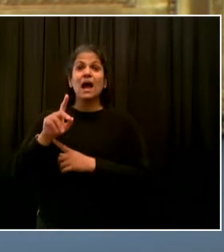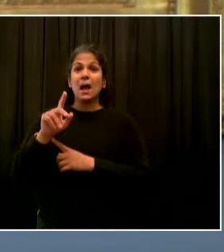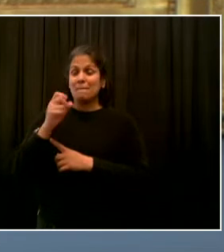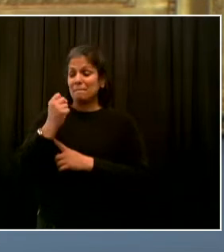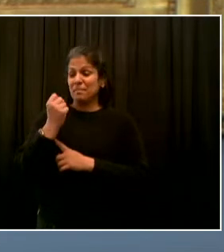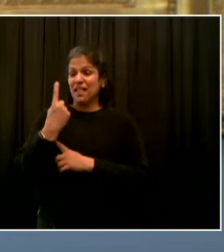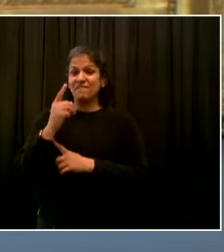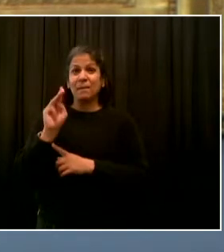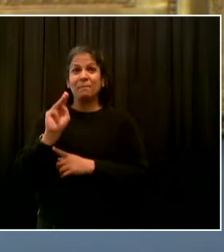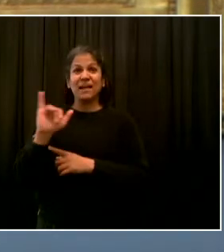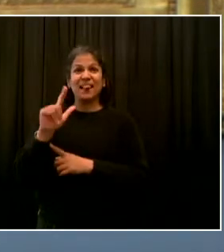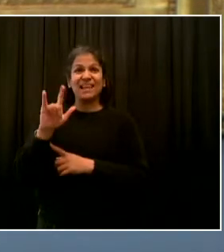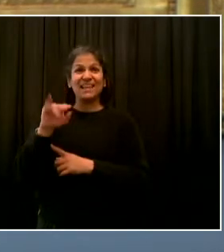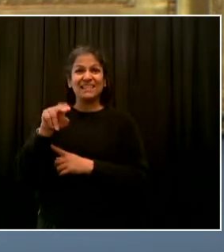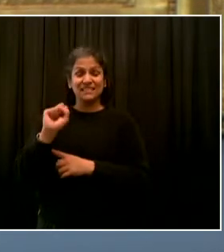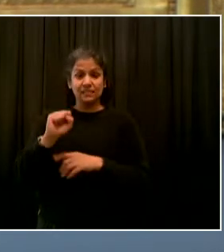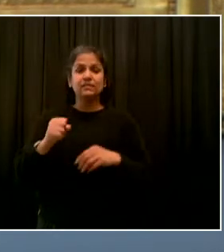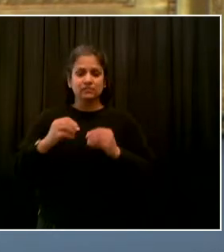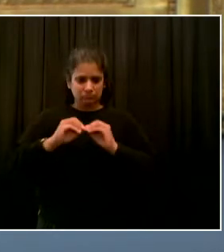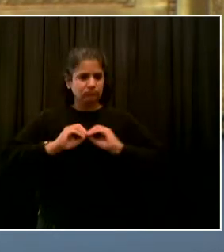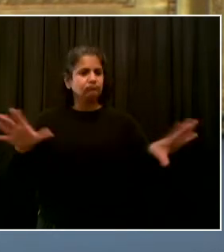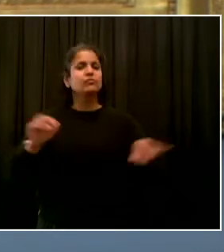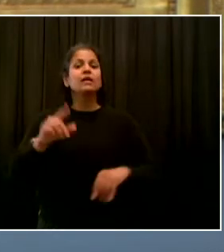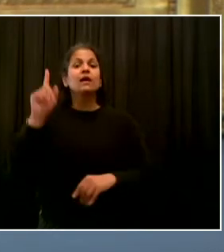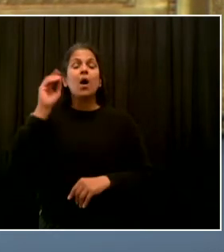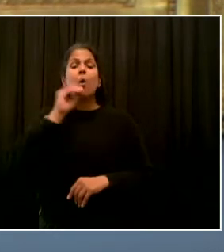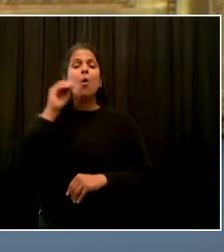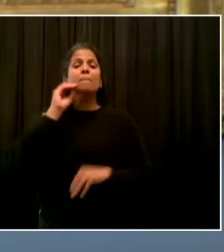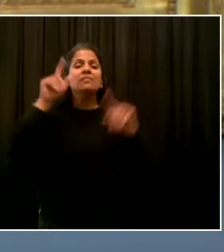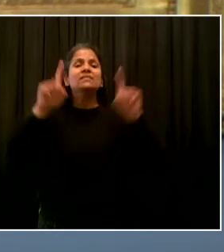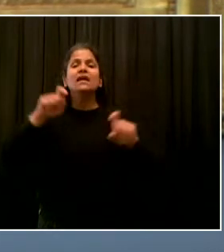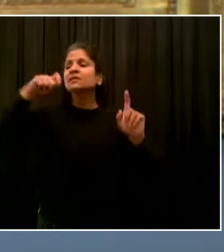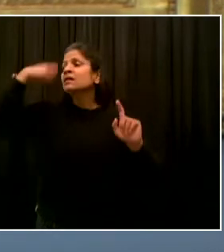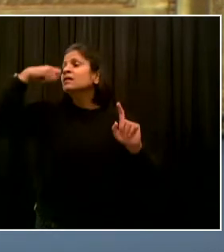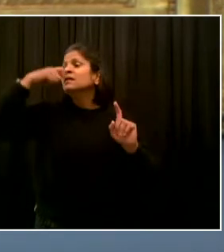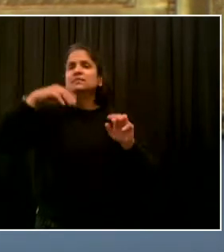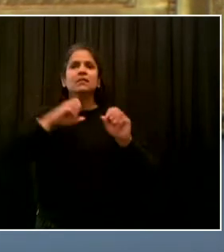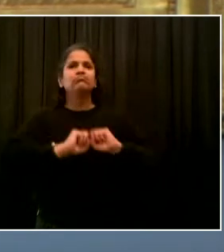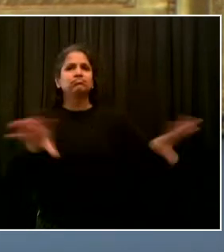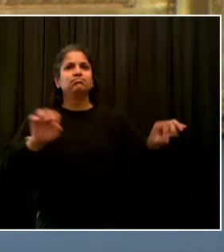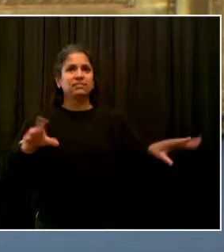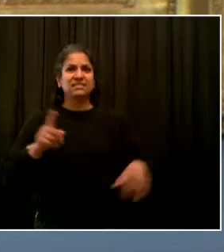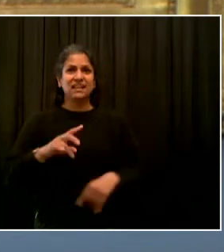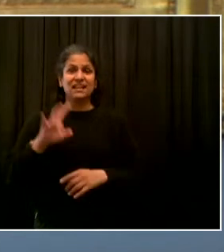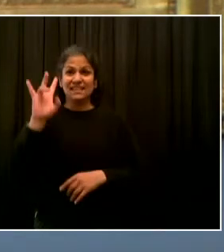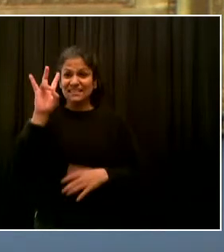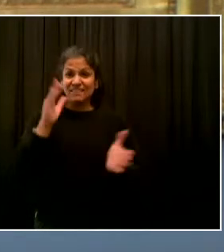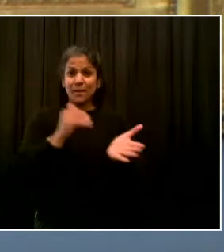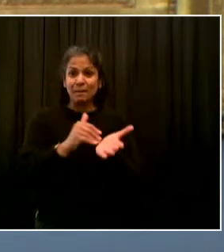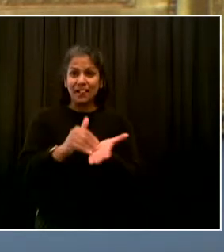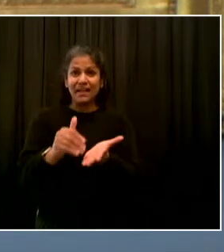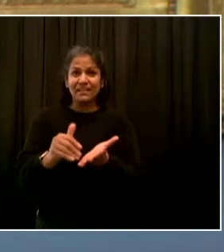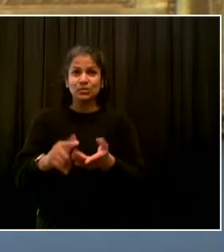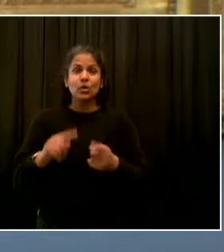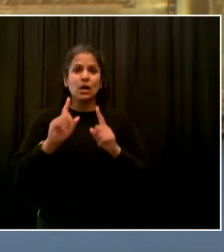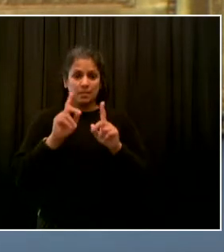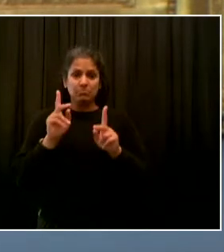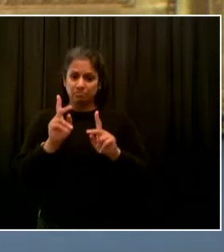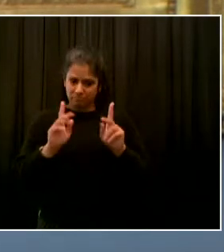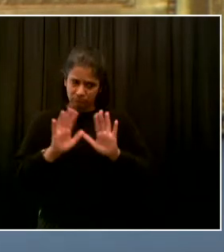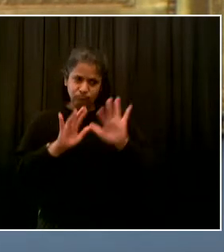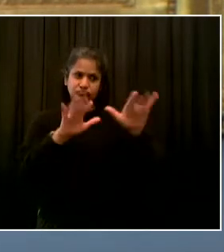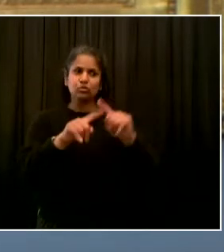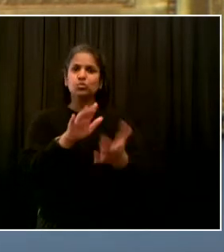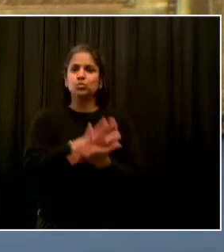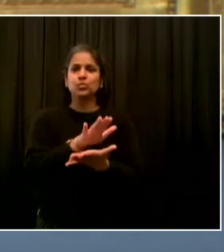with 7 million tests going to New York City schools. Dan, you and your team coordinated so well to make sure they were in the hands,